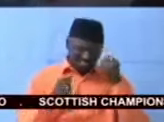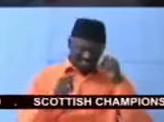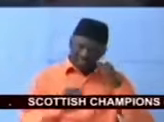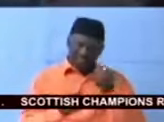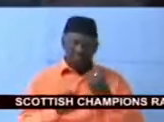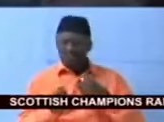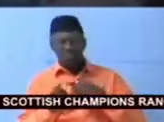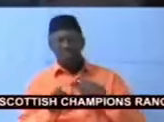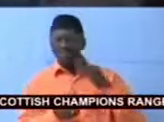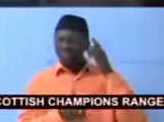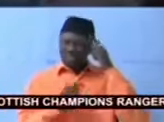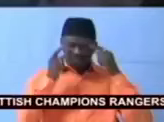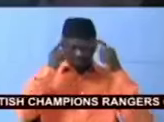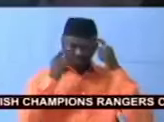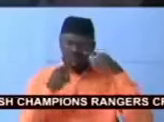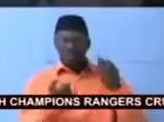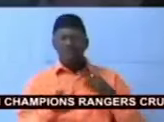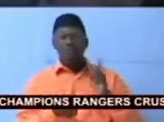decision.